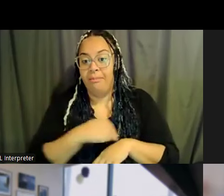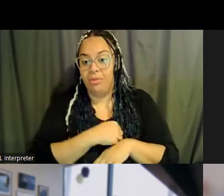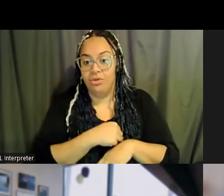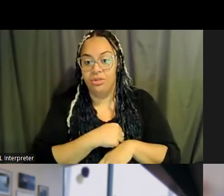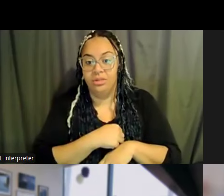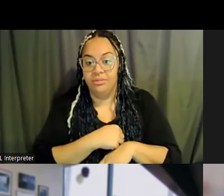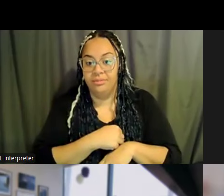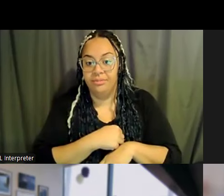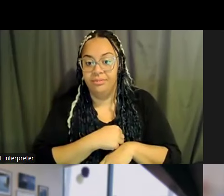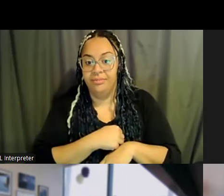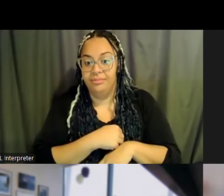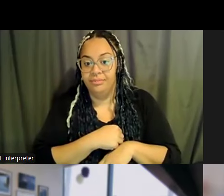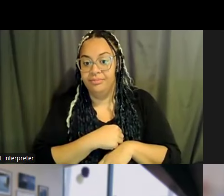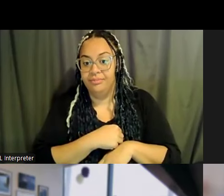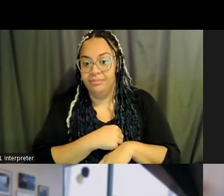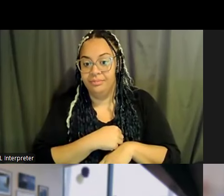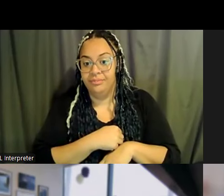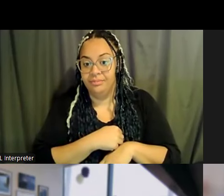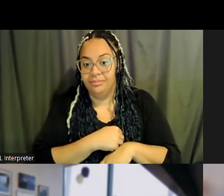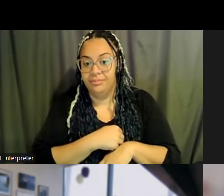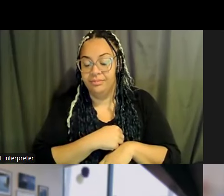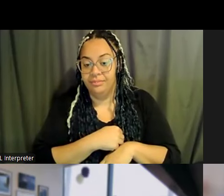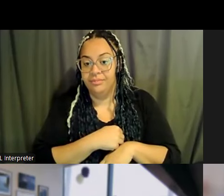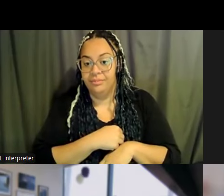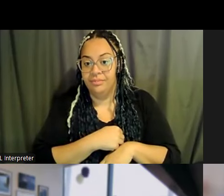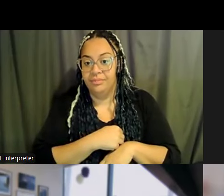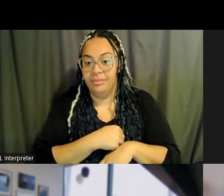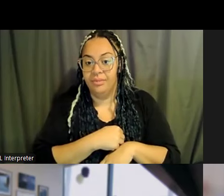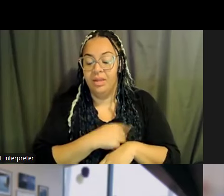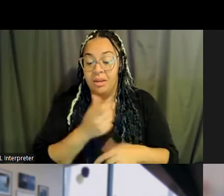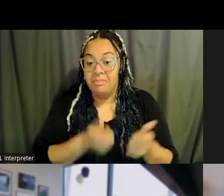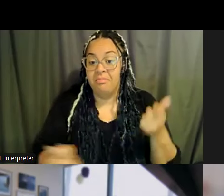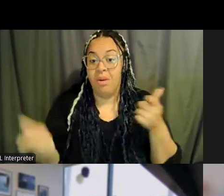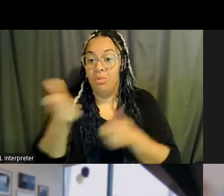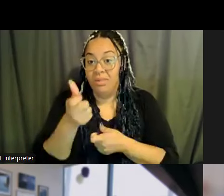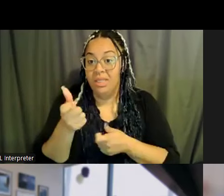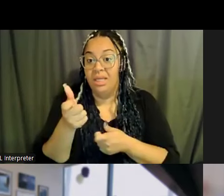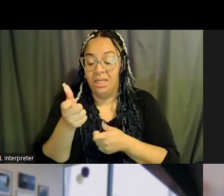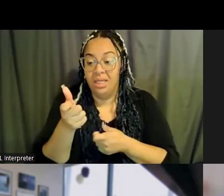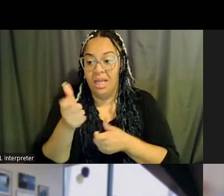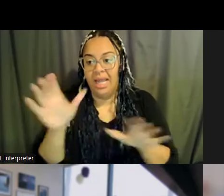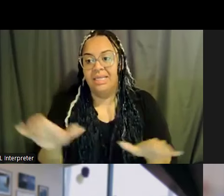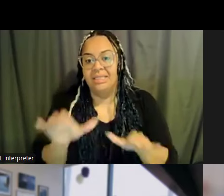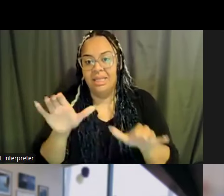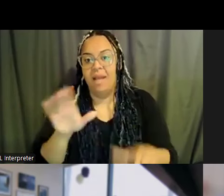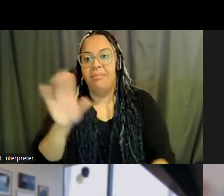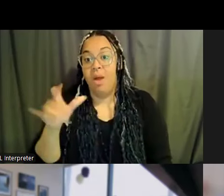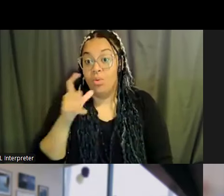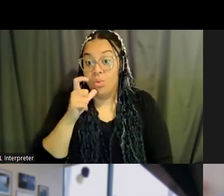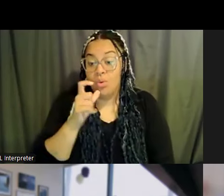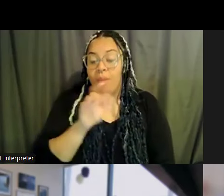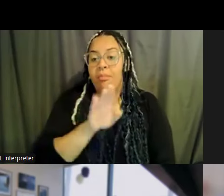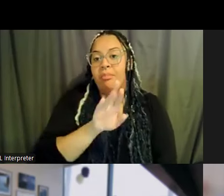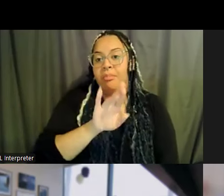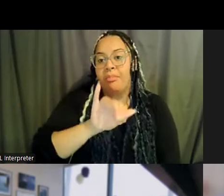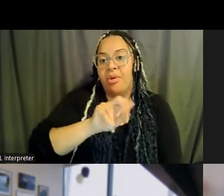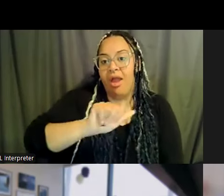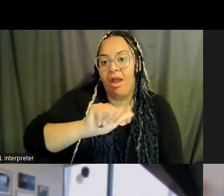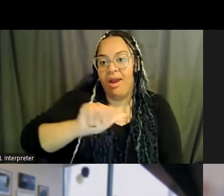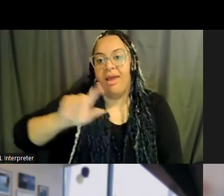a lot of work done that, mostly by Brianna and Kelly did. And